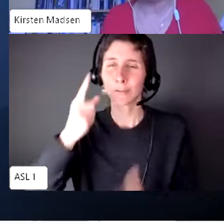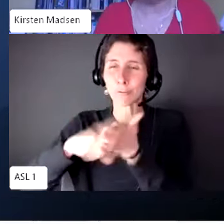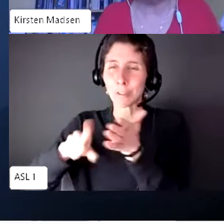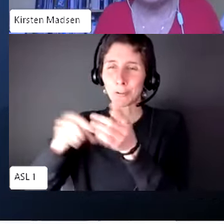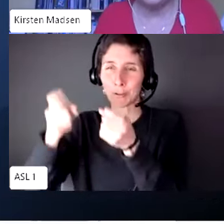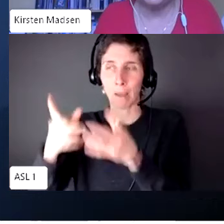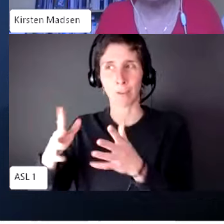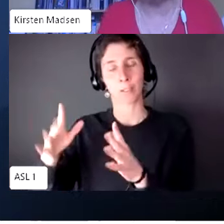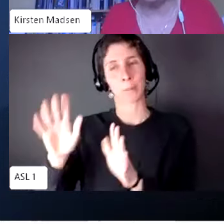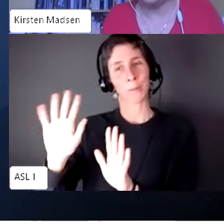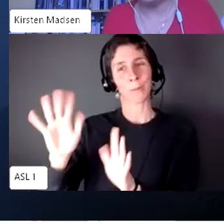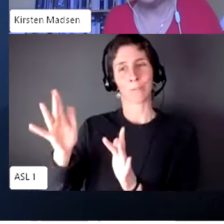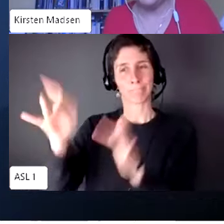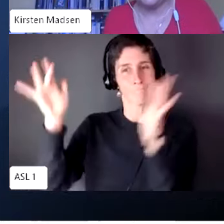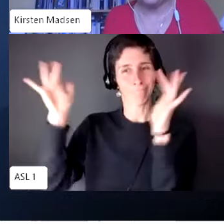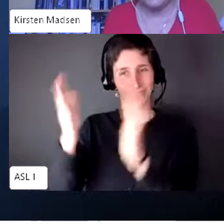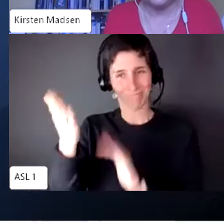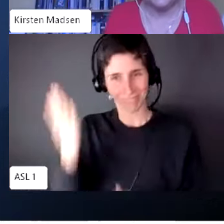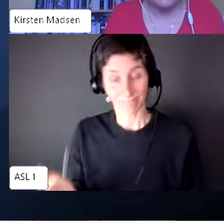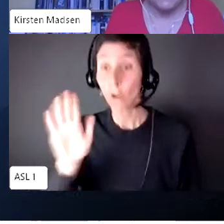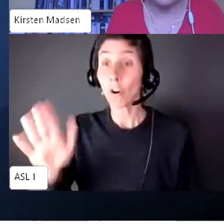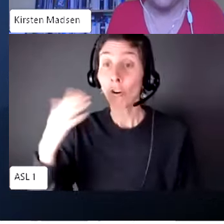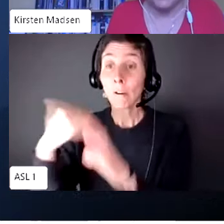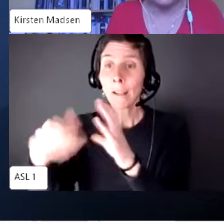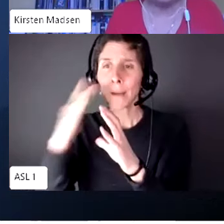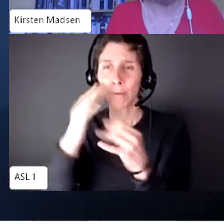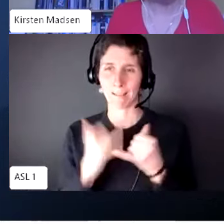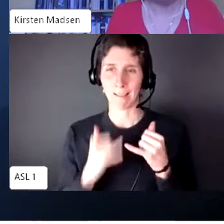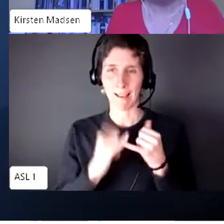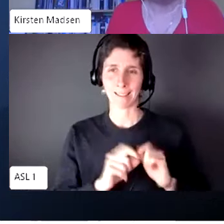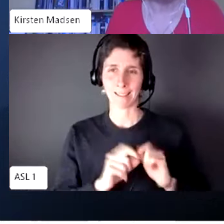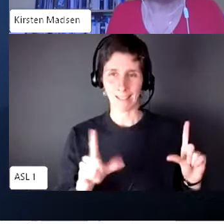her information will be included at the end of this PowerPoint.